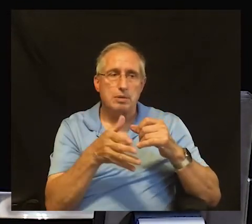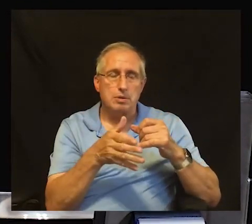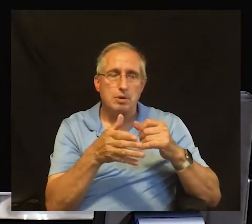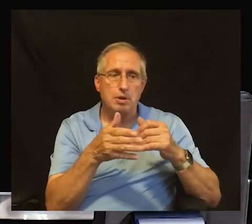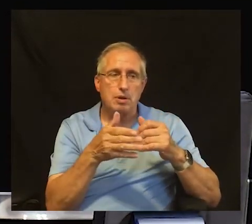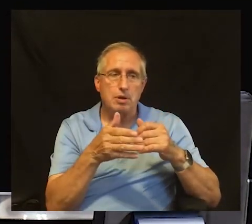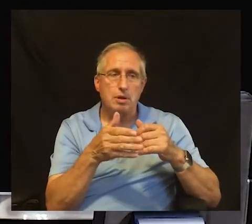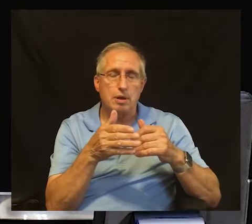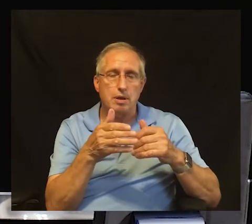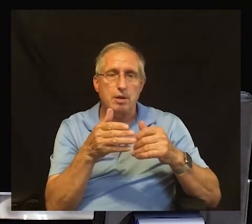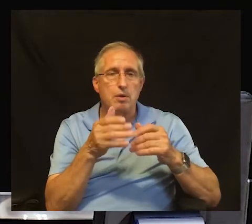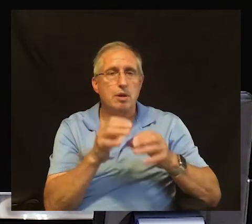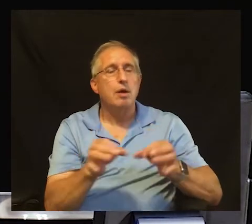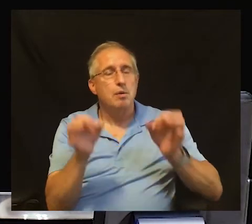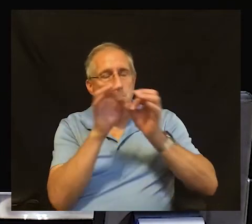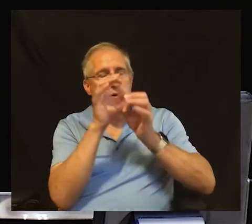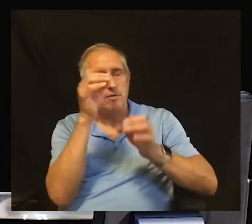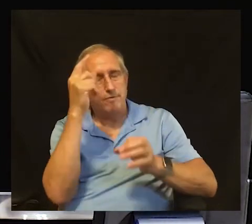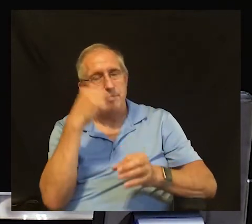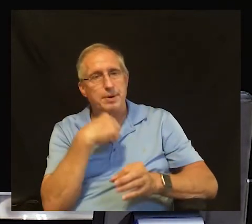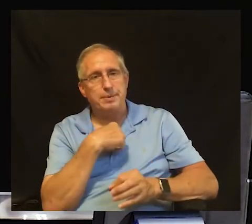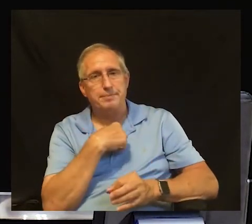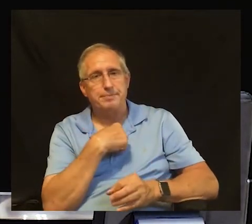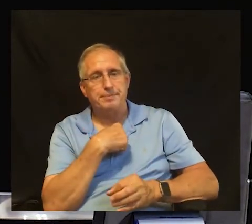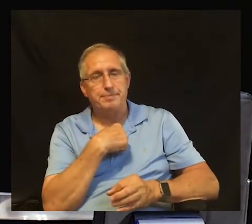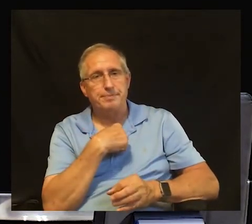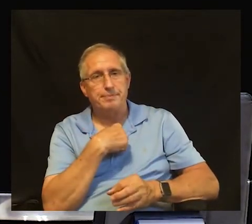pastor. It meant a lot to me.